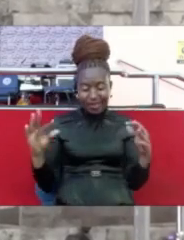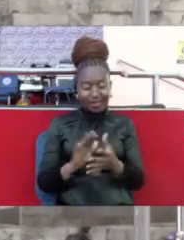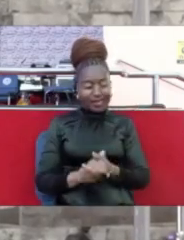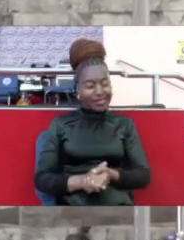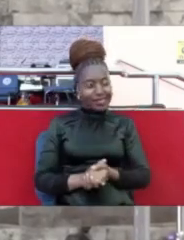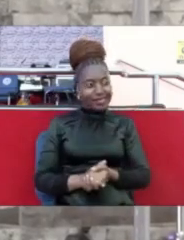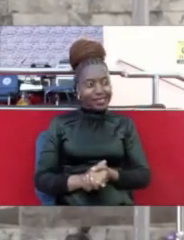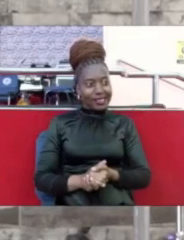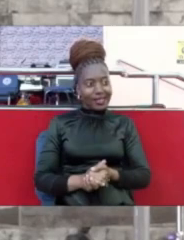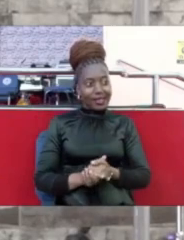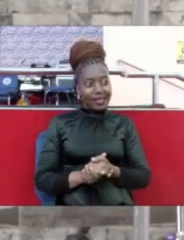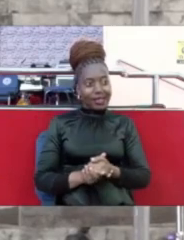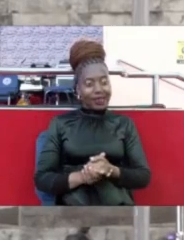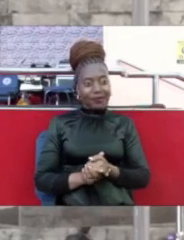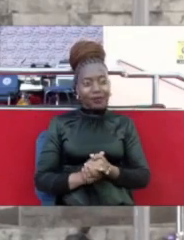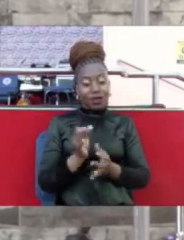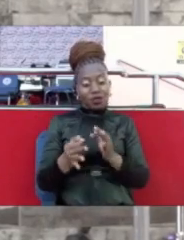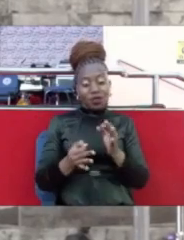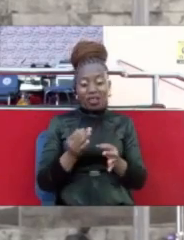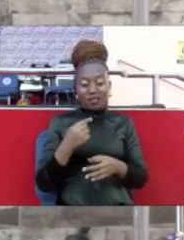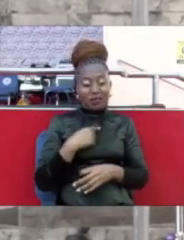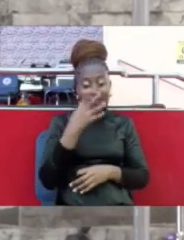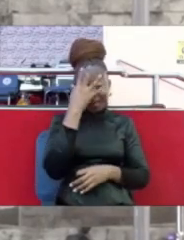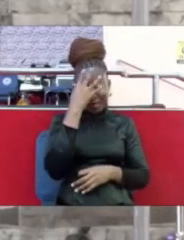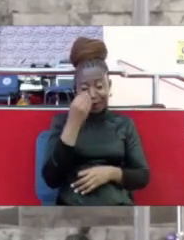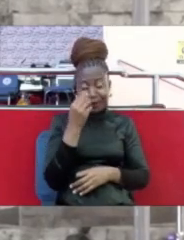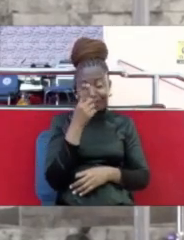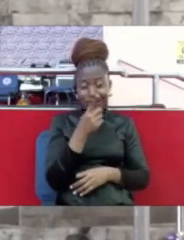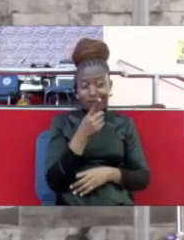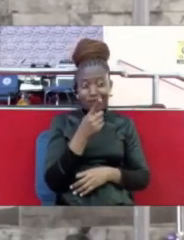So if I've offended you,